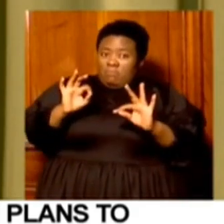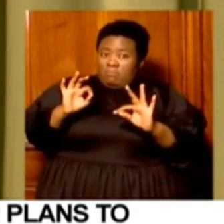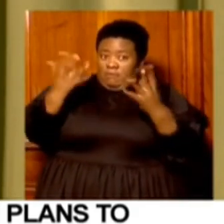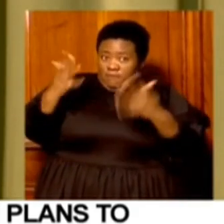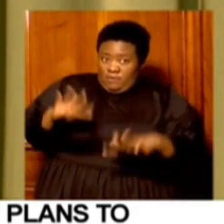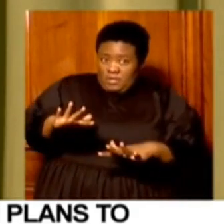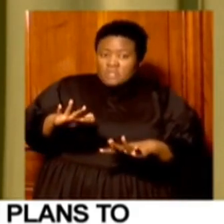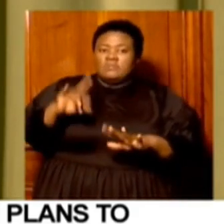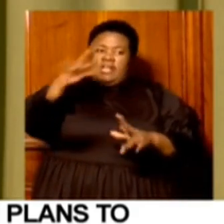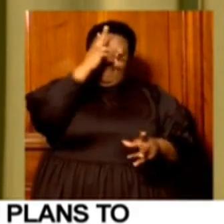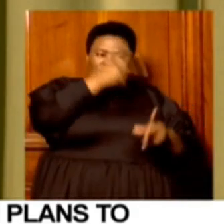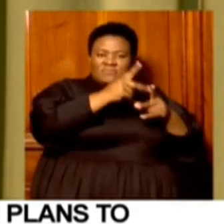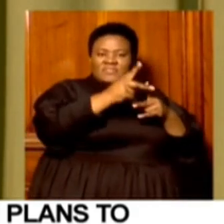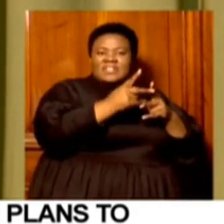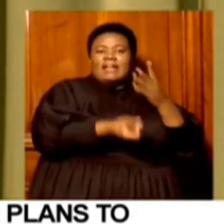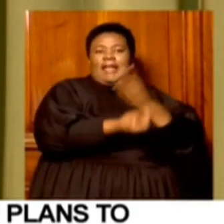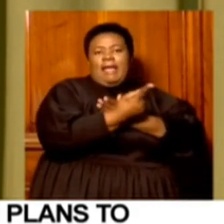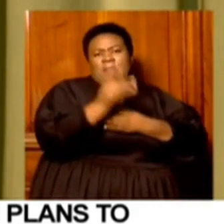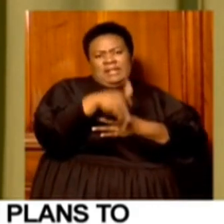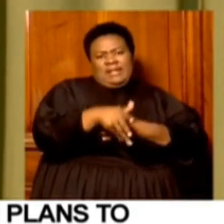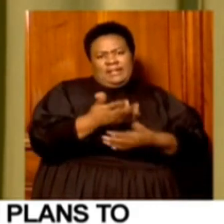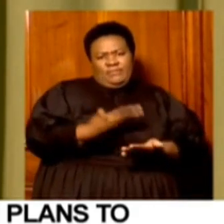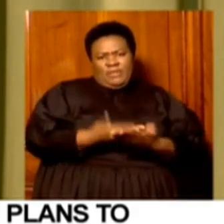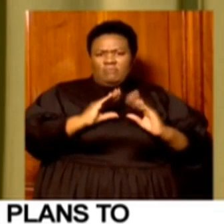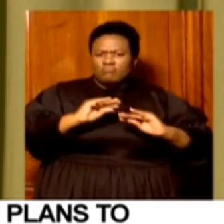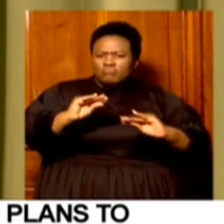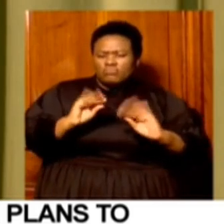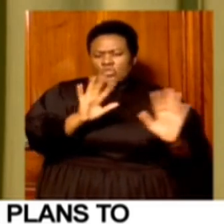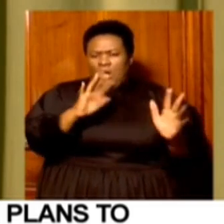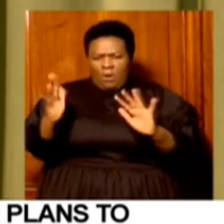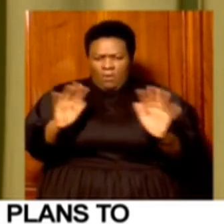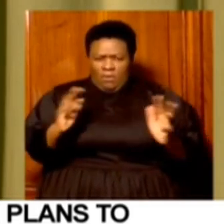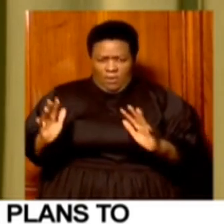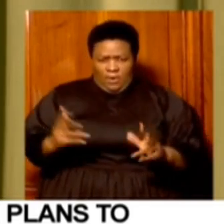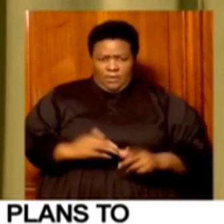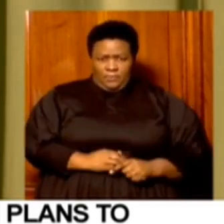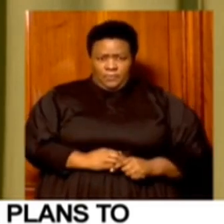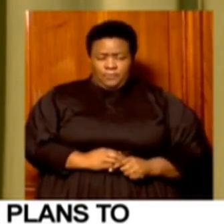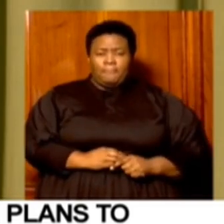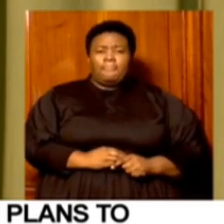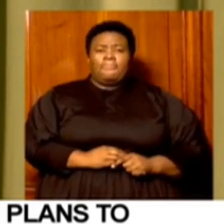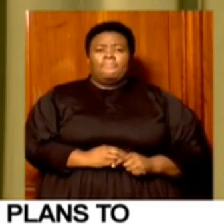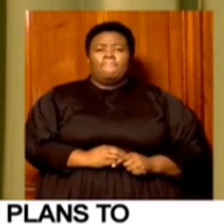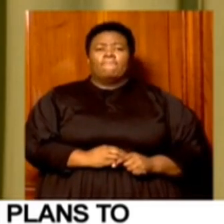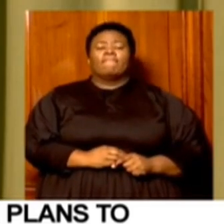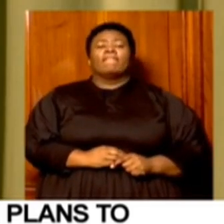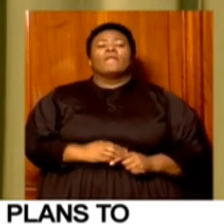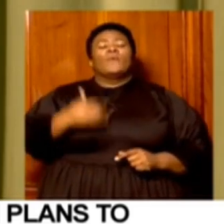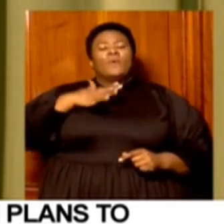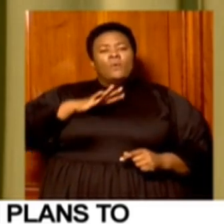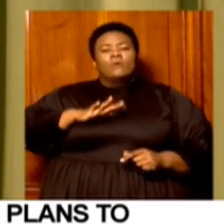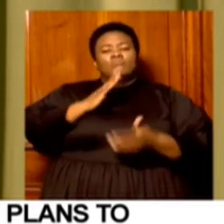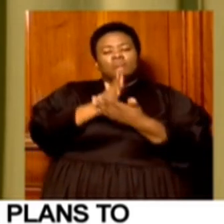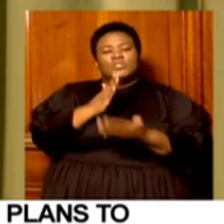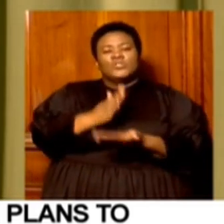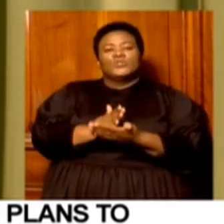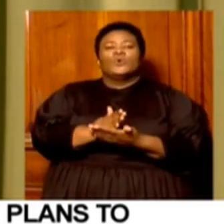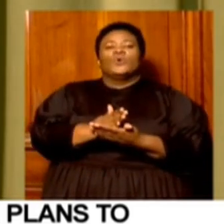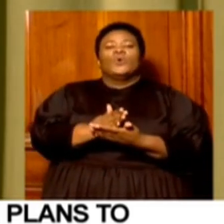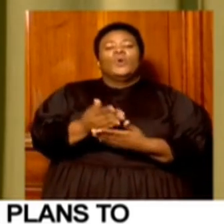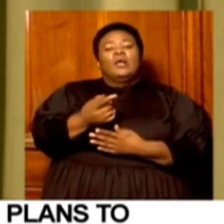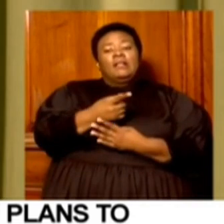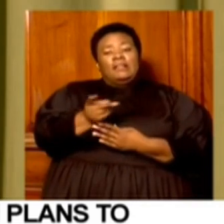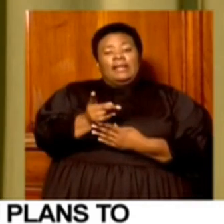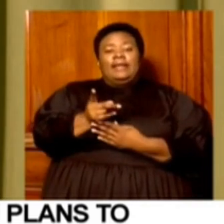can able to calculate revenue, but at the same time to be able to sustain itself in terms